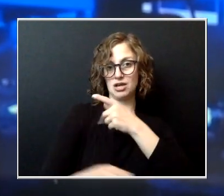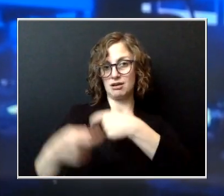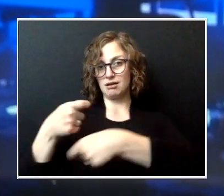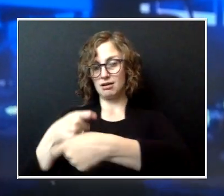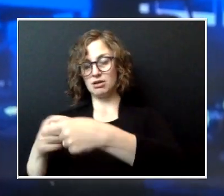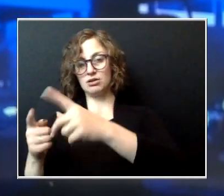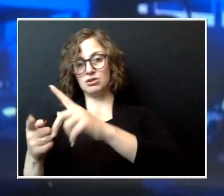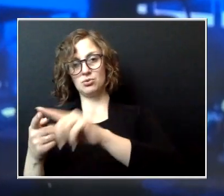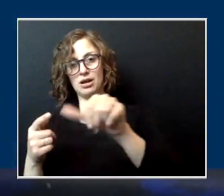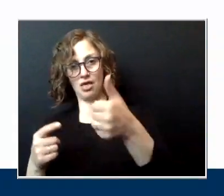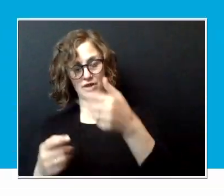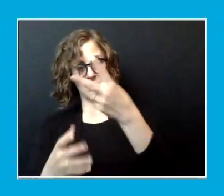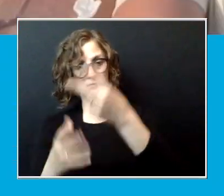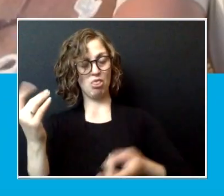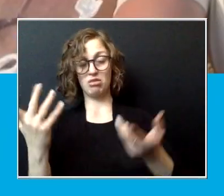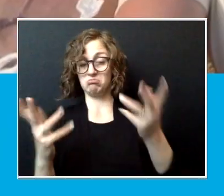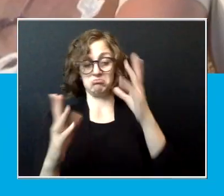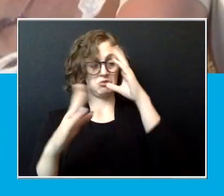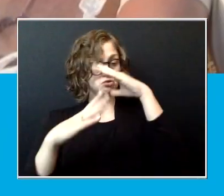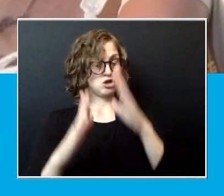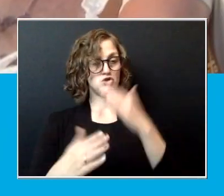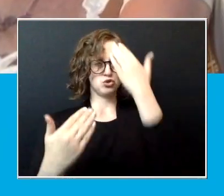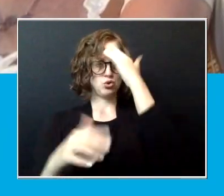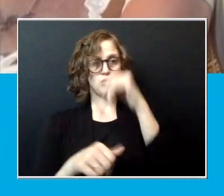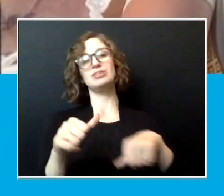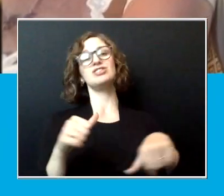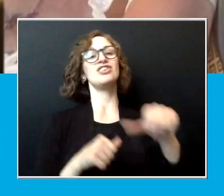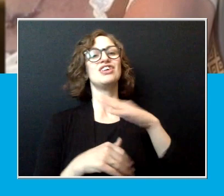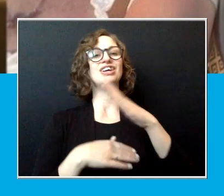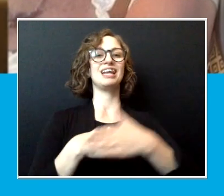the next Morning Medical Update. See what moved this